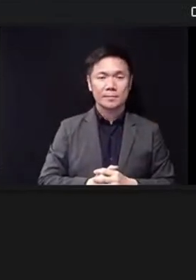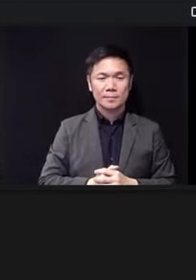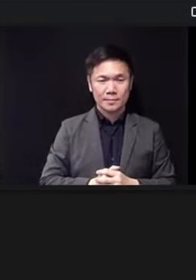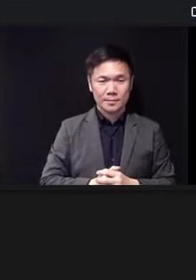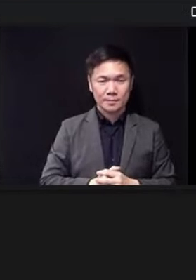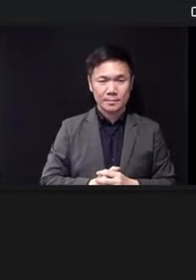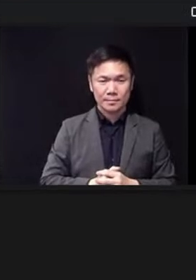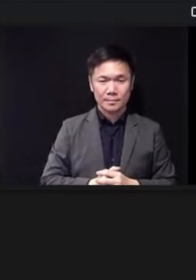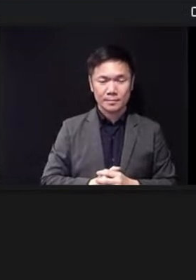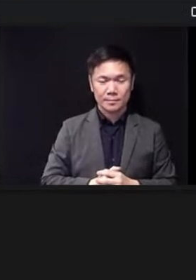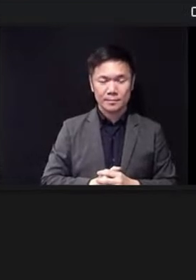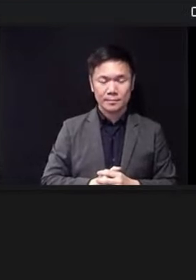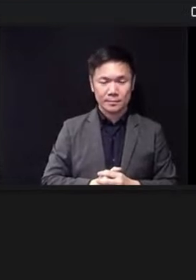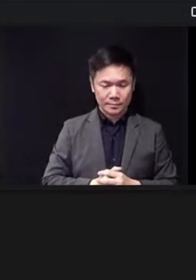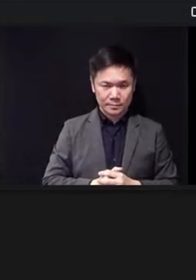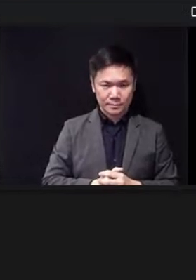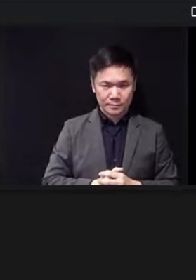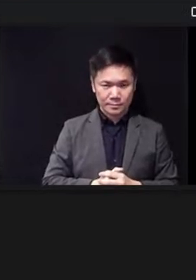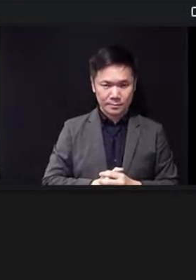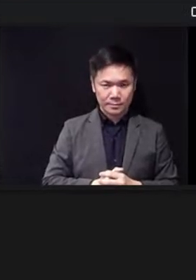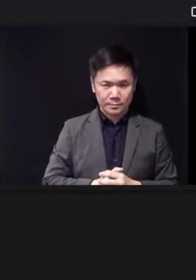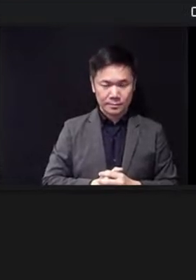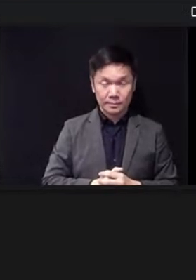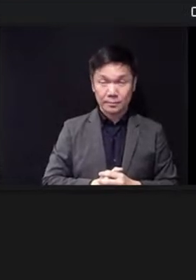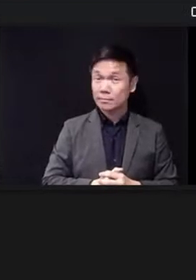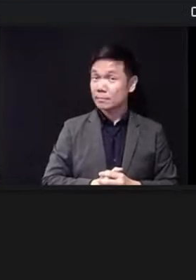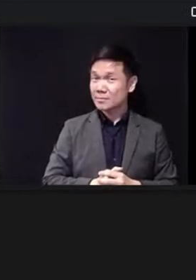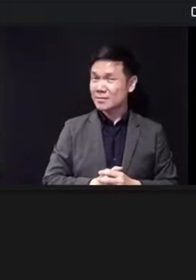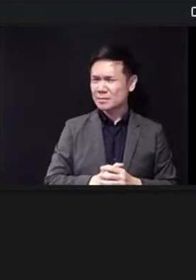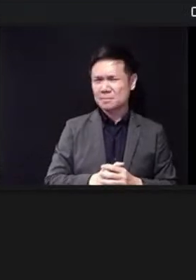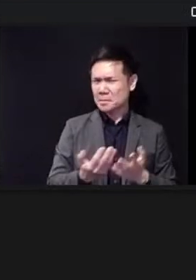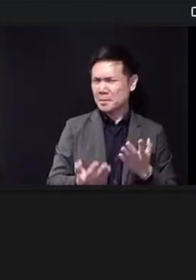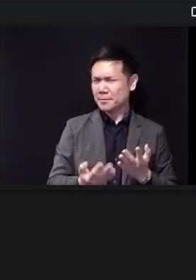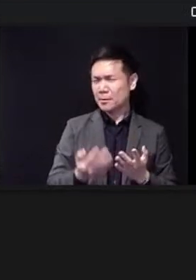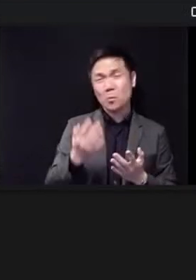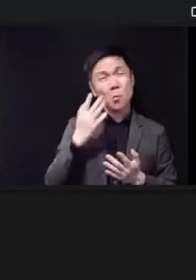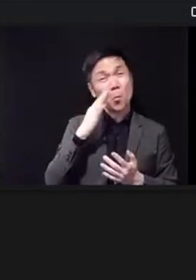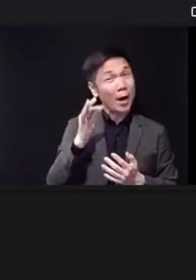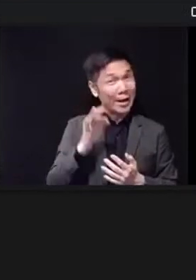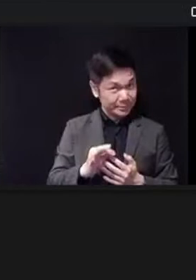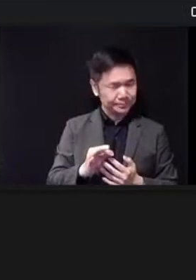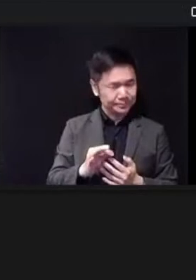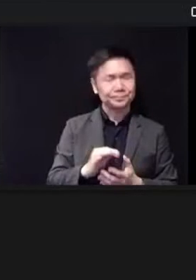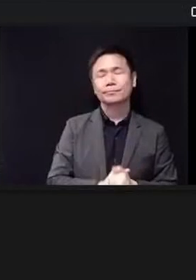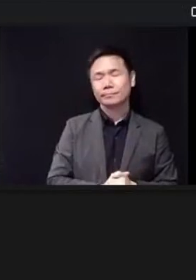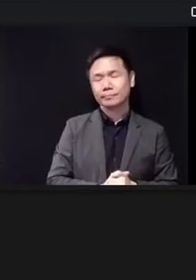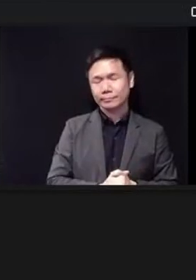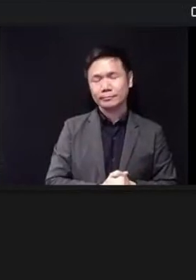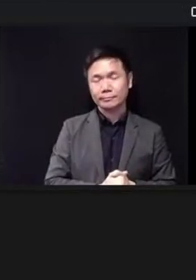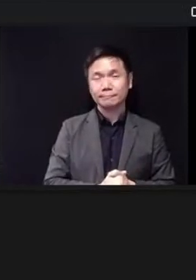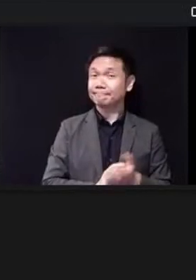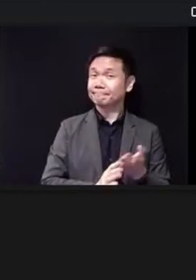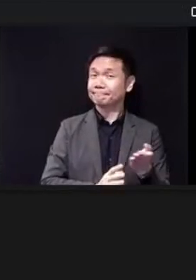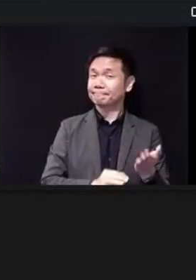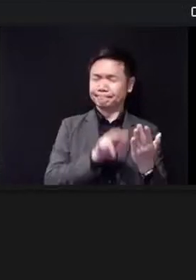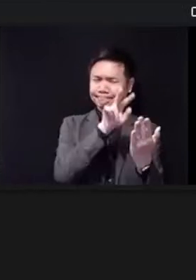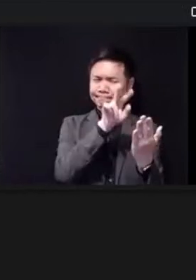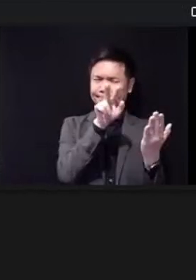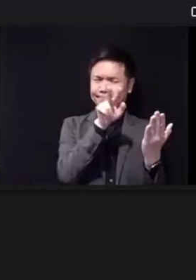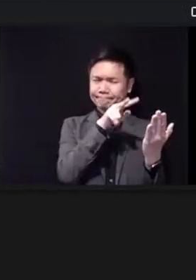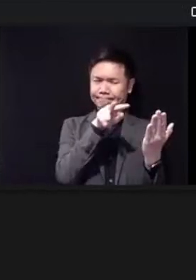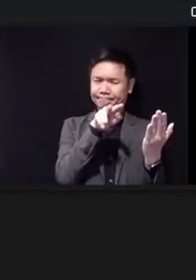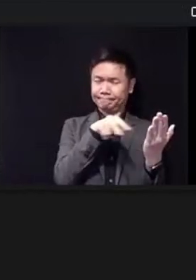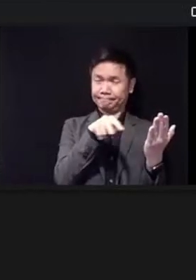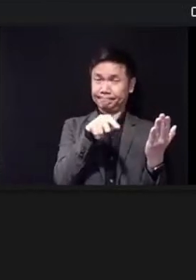Thank you. And just the logic there is that the connotation is that there's